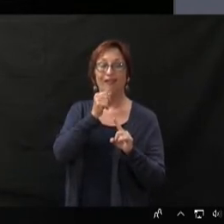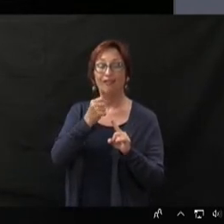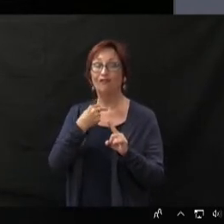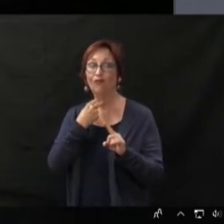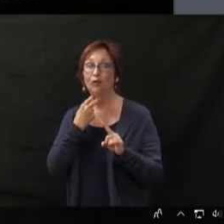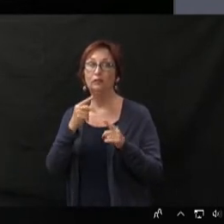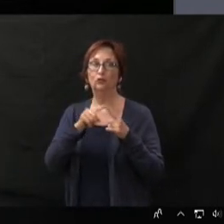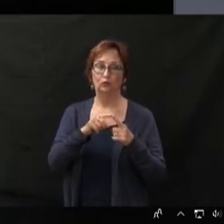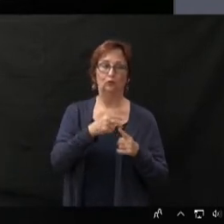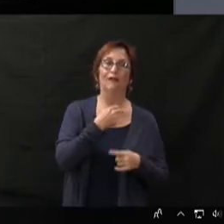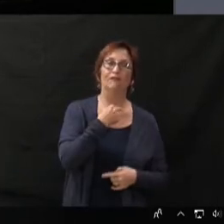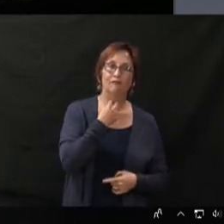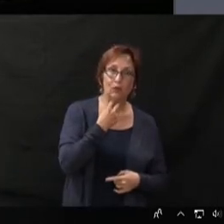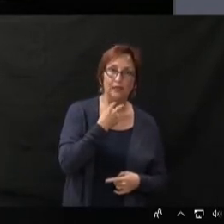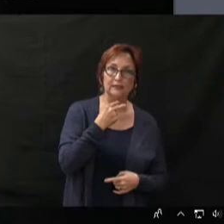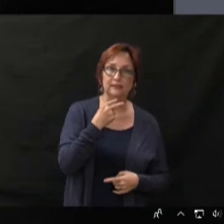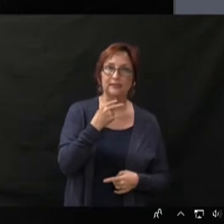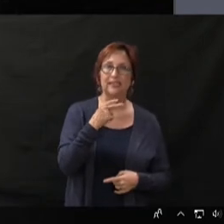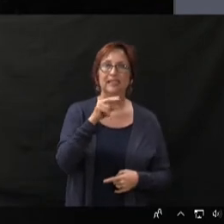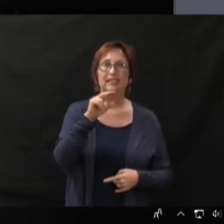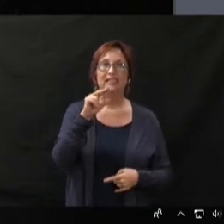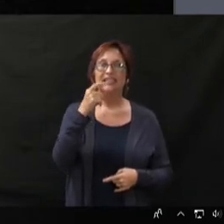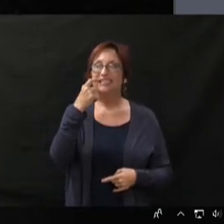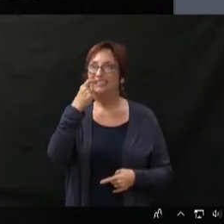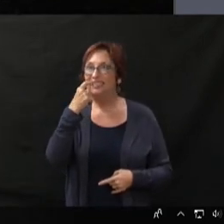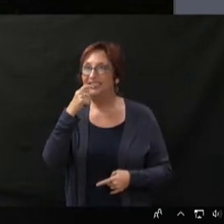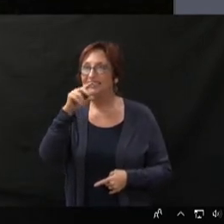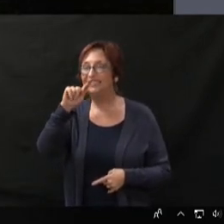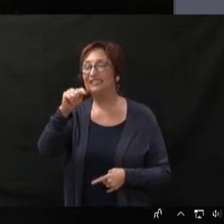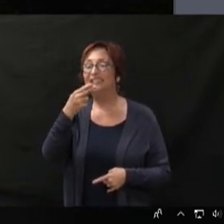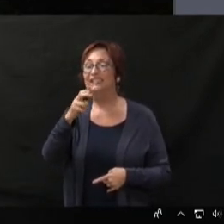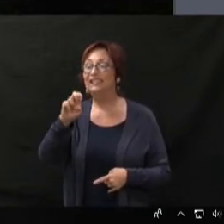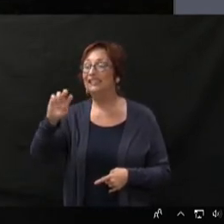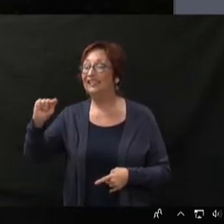in teeth and teeth.